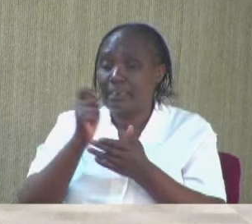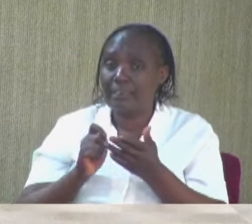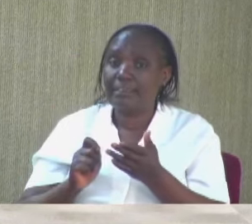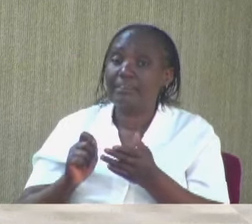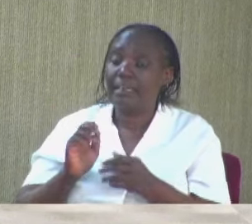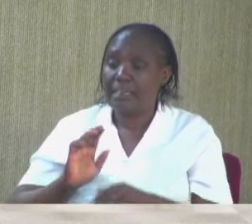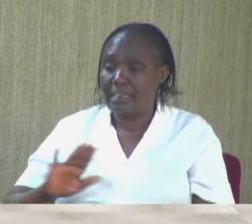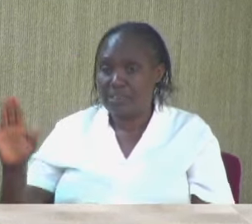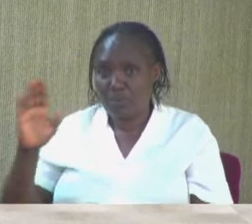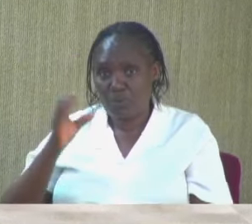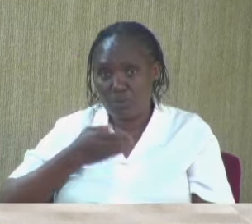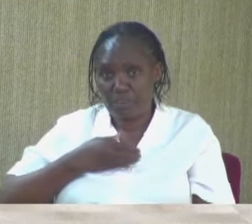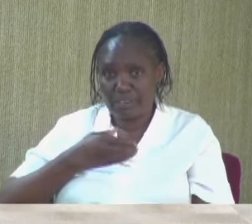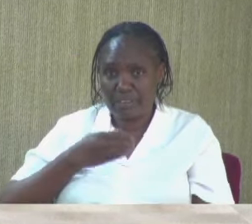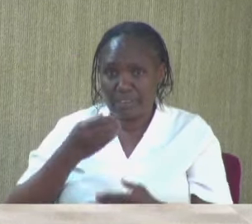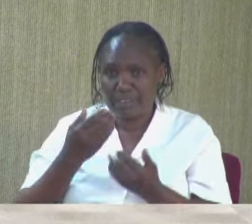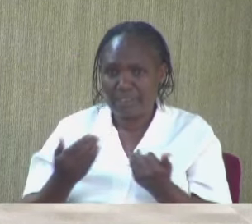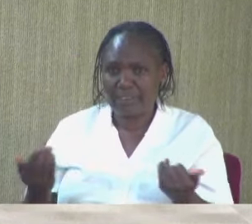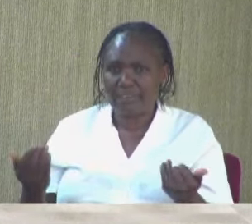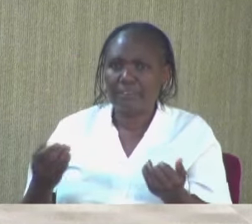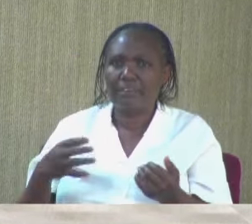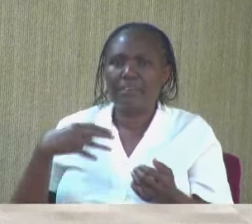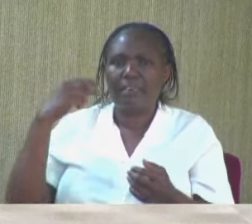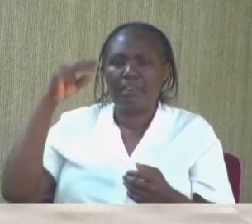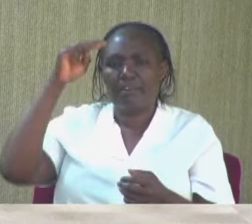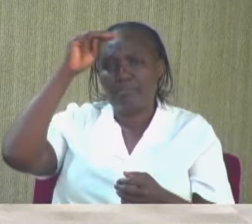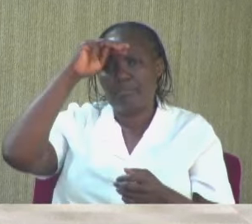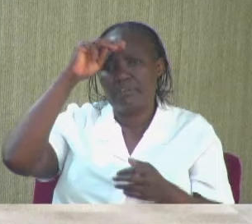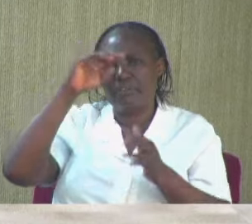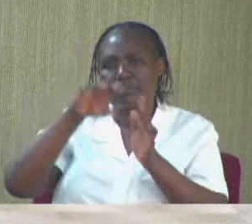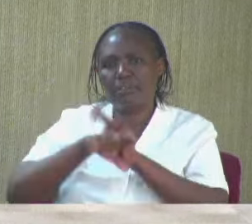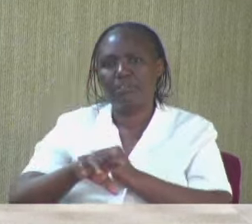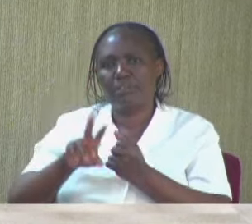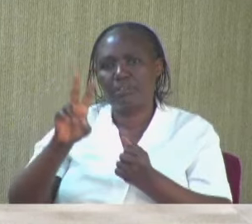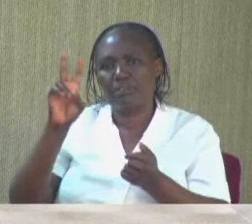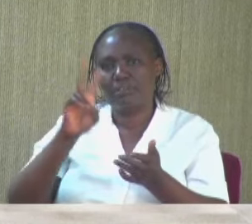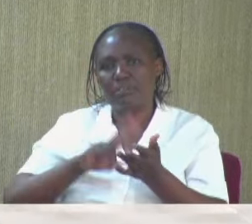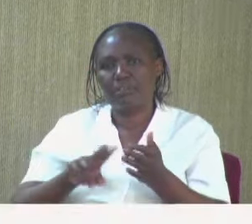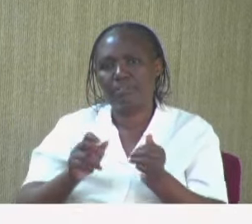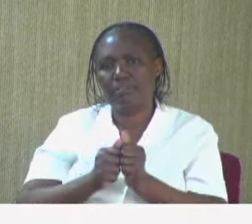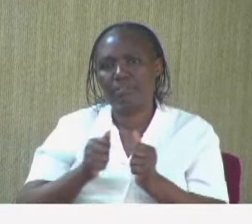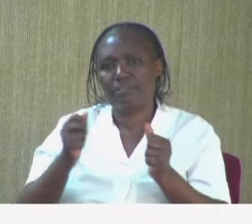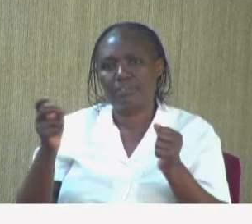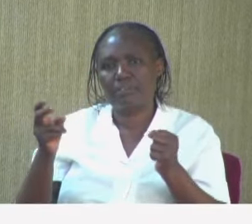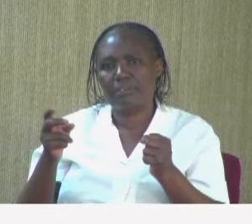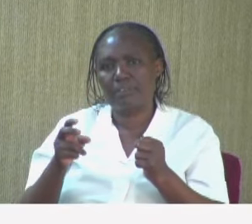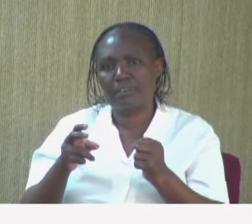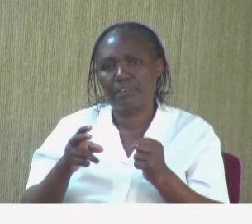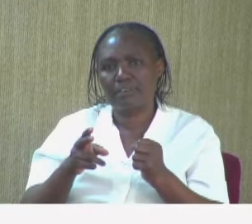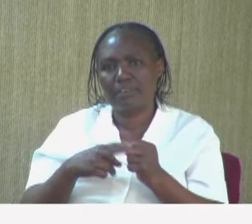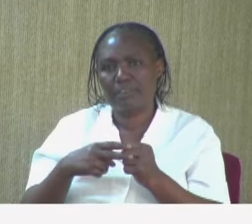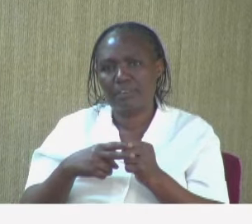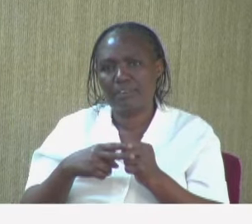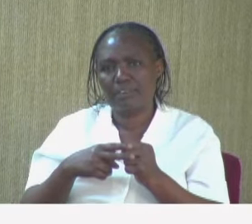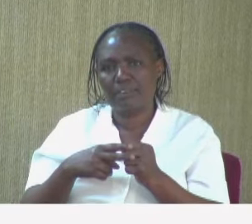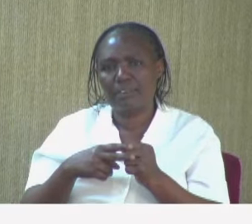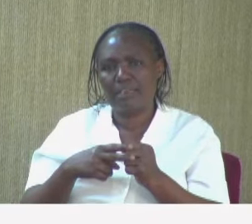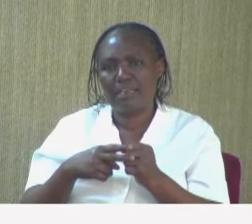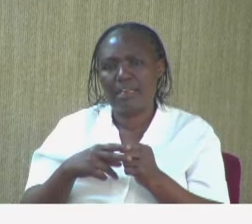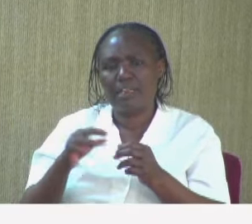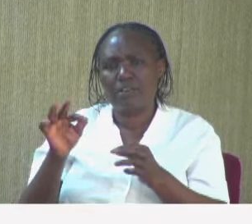let's read this one, Matthew chapter 2, verse 17. Matthew will say, "Then was fulfilled that which was spoken